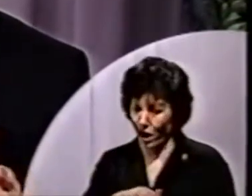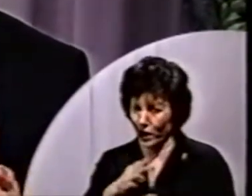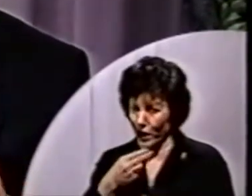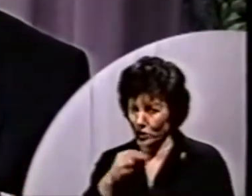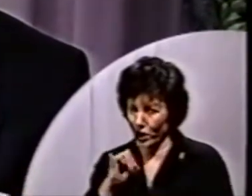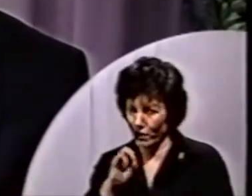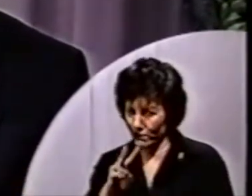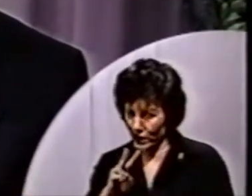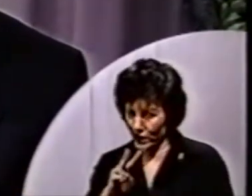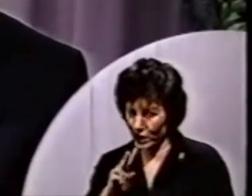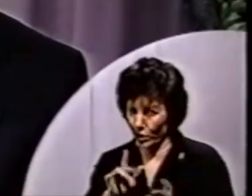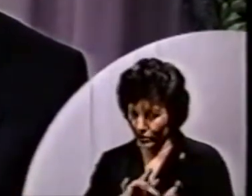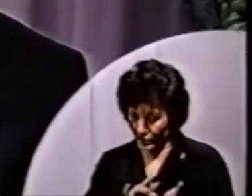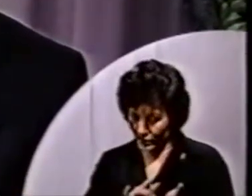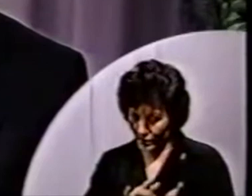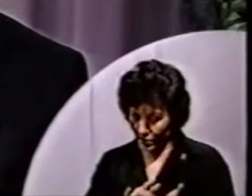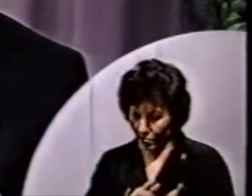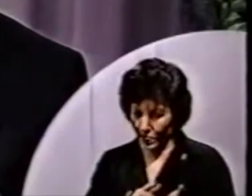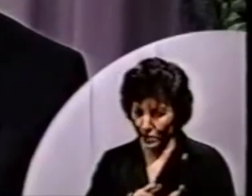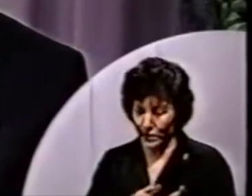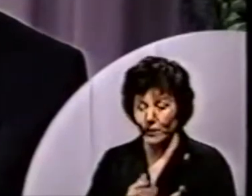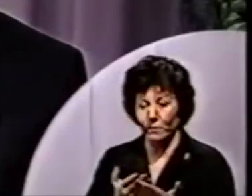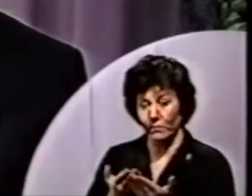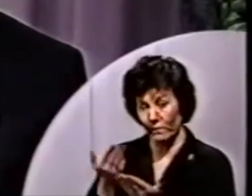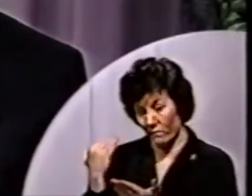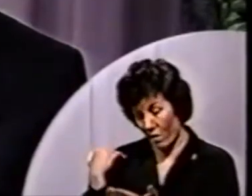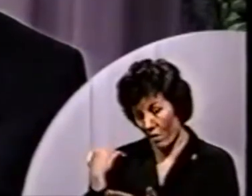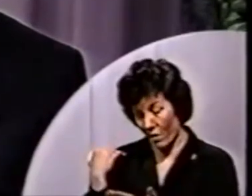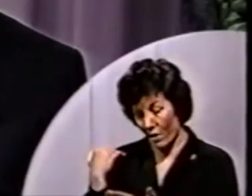been is might be a logical place to start.